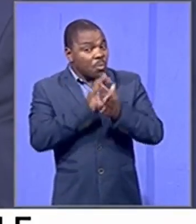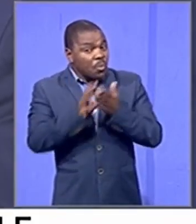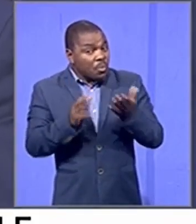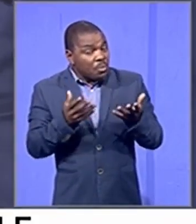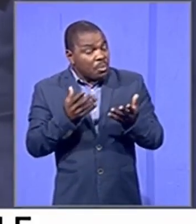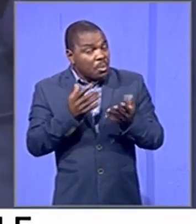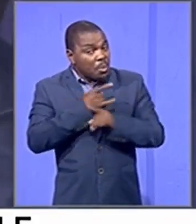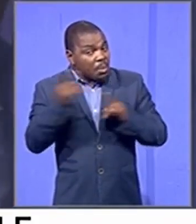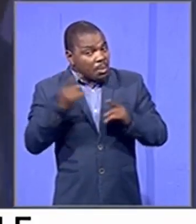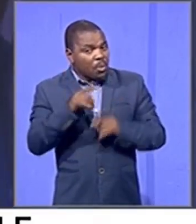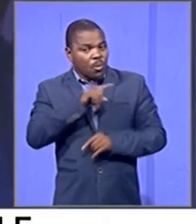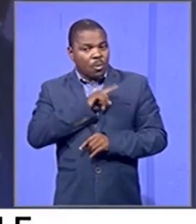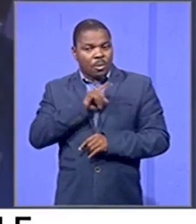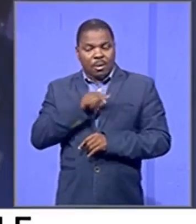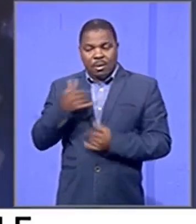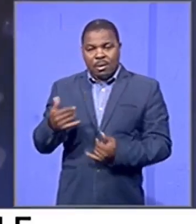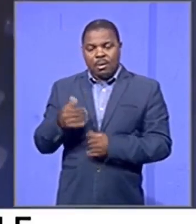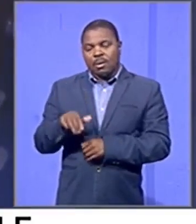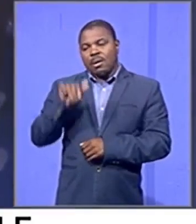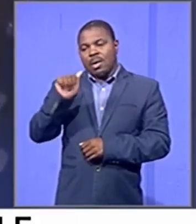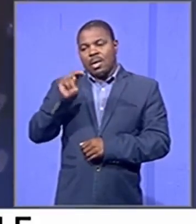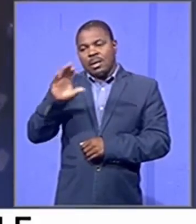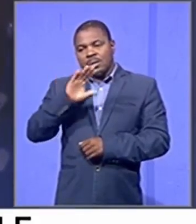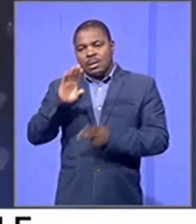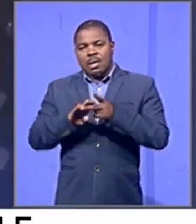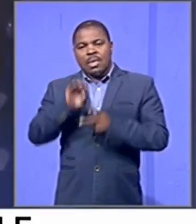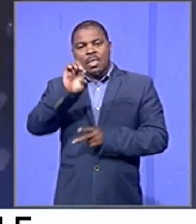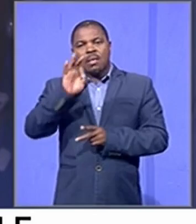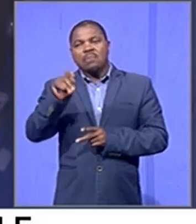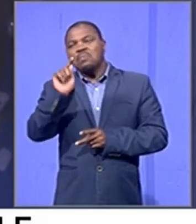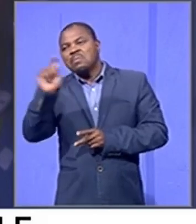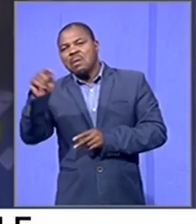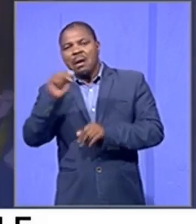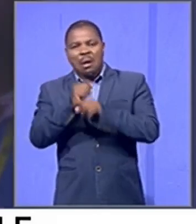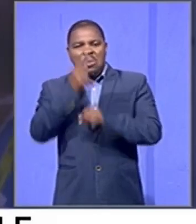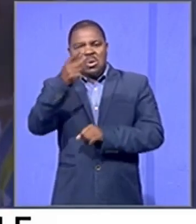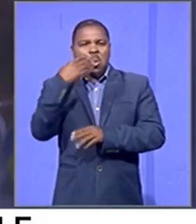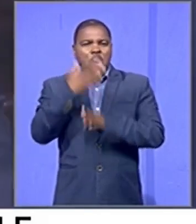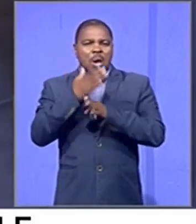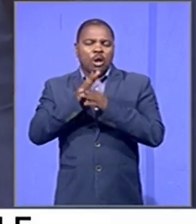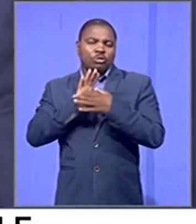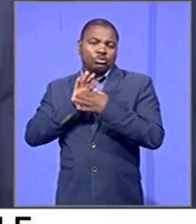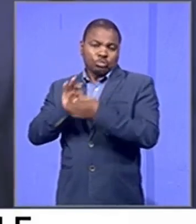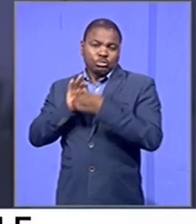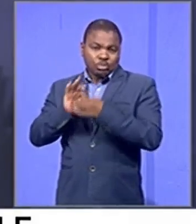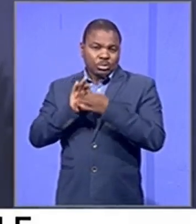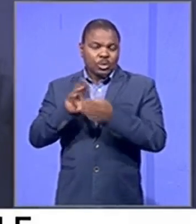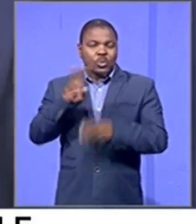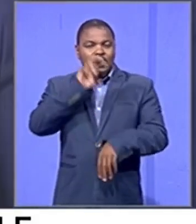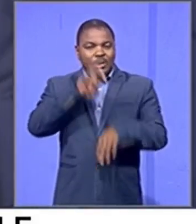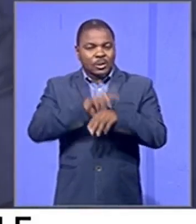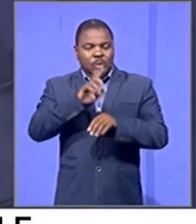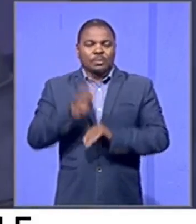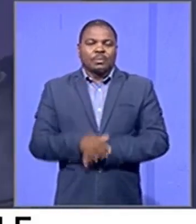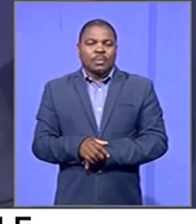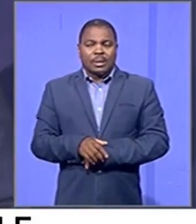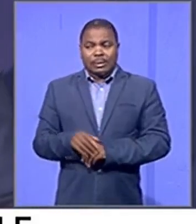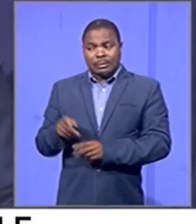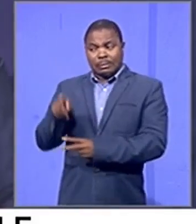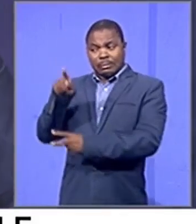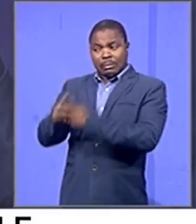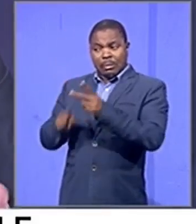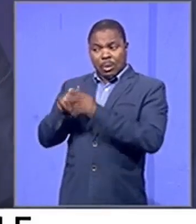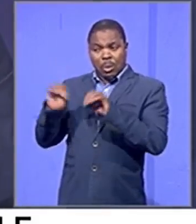the ANC now officially co-governs with the EFF in parts of Gauteng, we need to start taking the threat of these